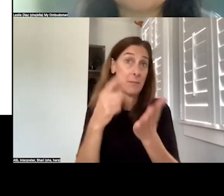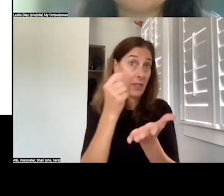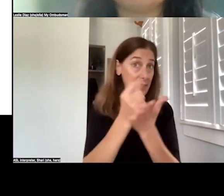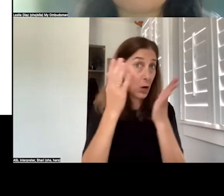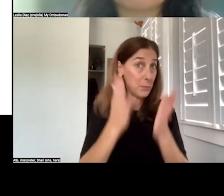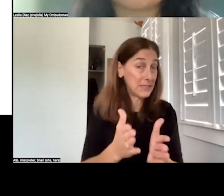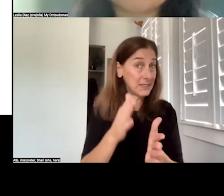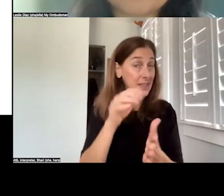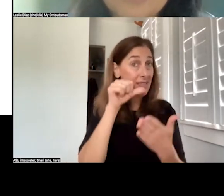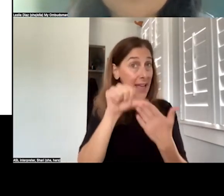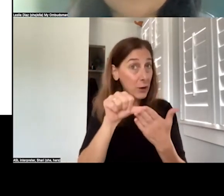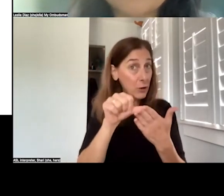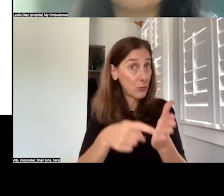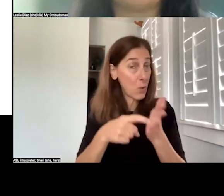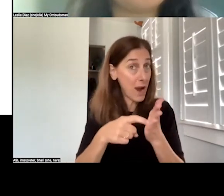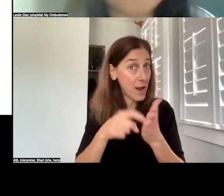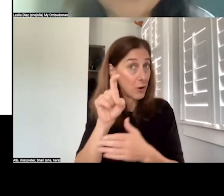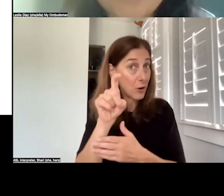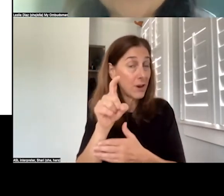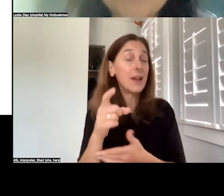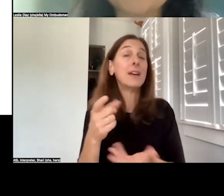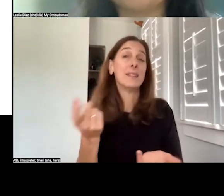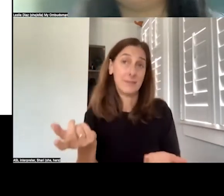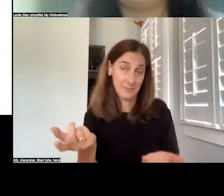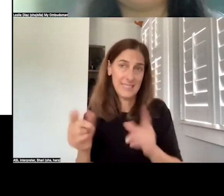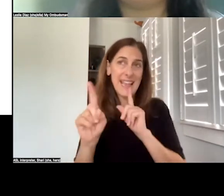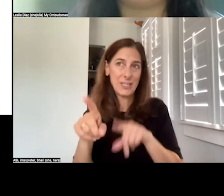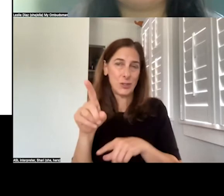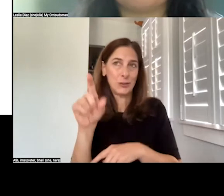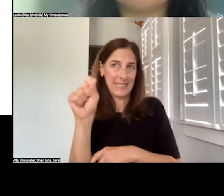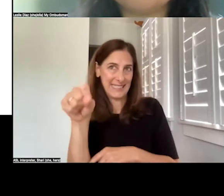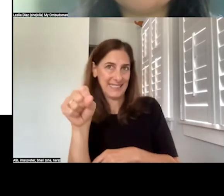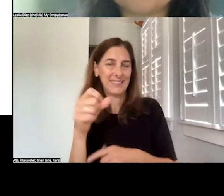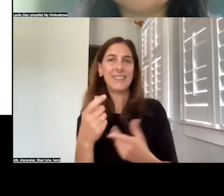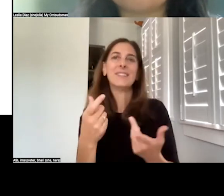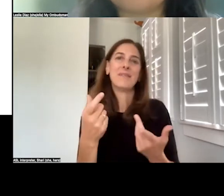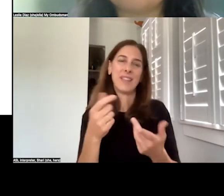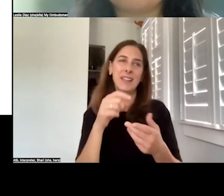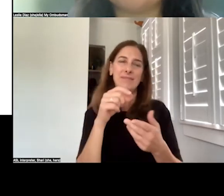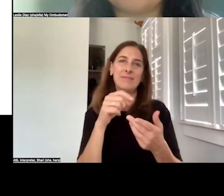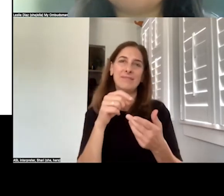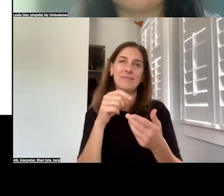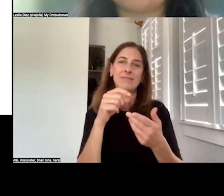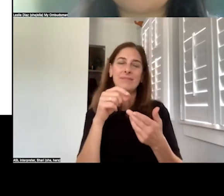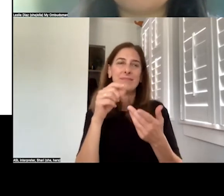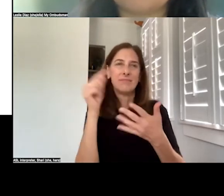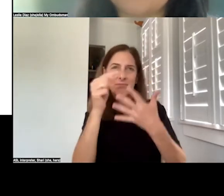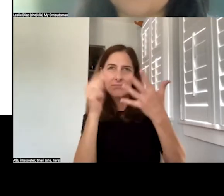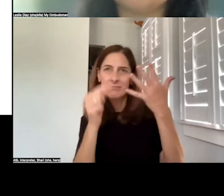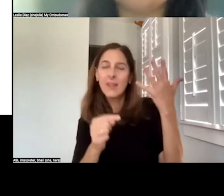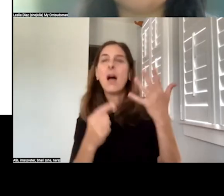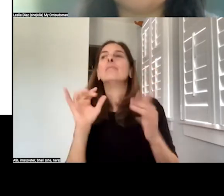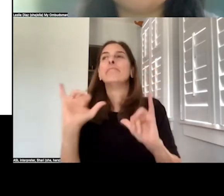therapist, involved for some time? And the answer to that is yes. So there's different things that we will try to make sure